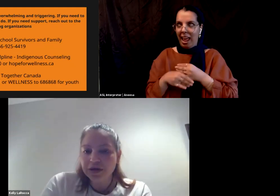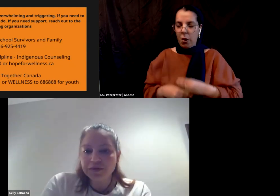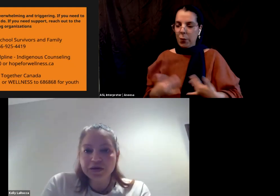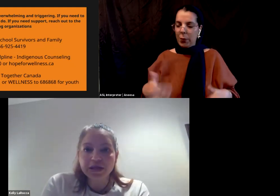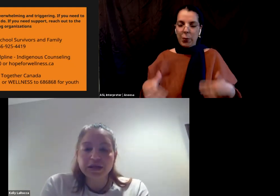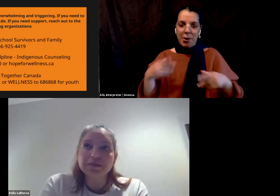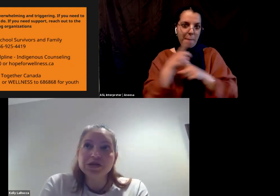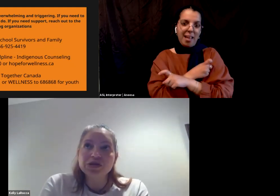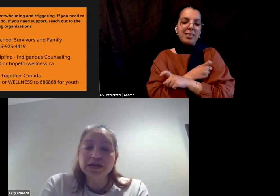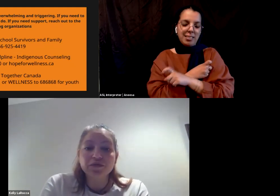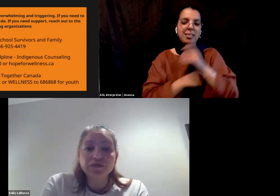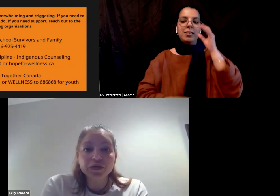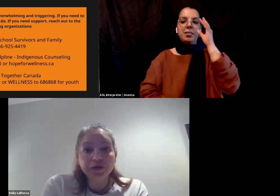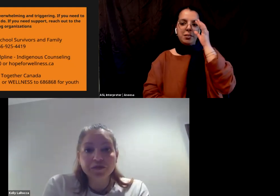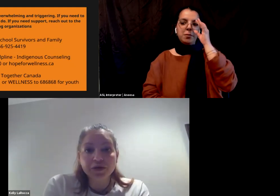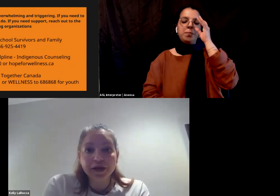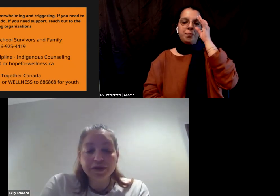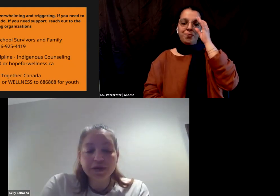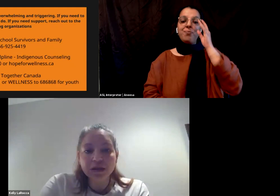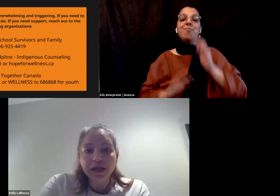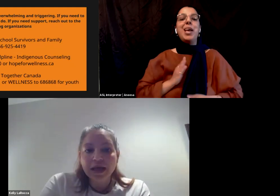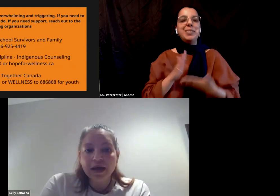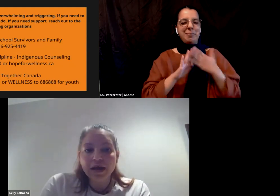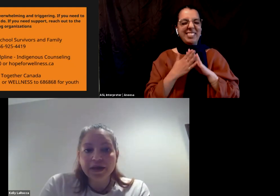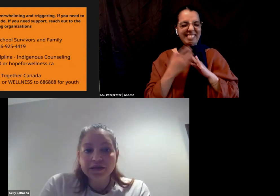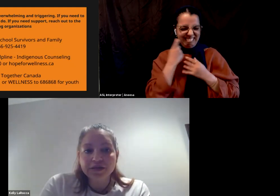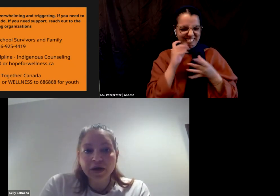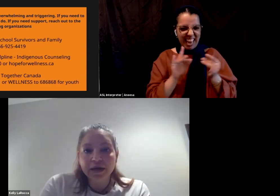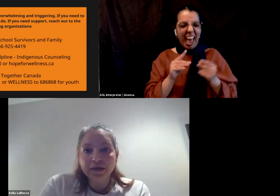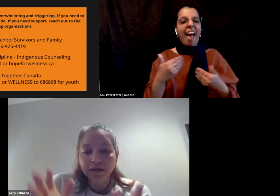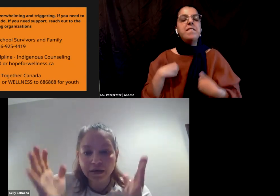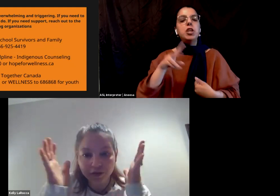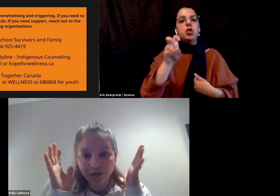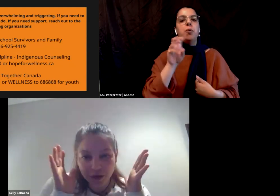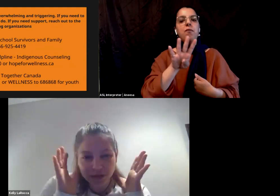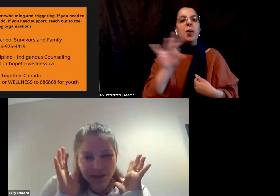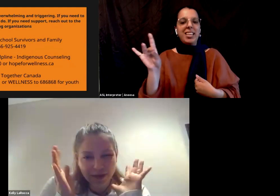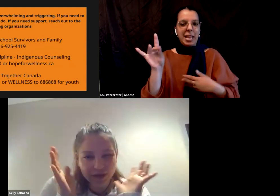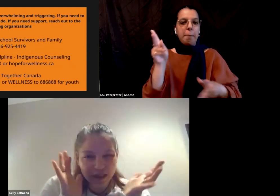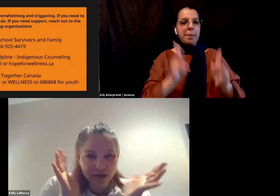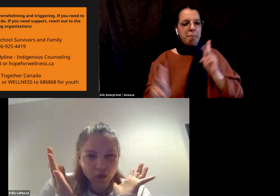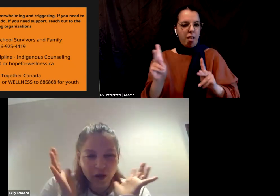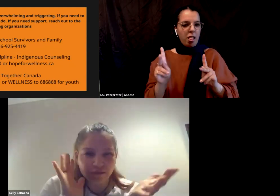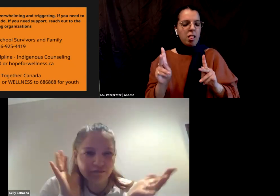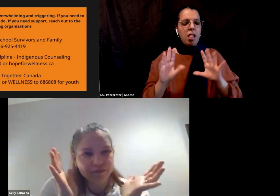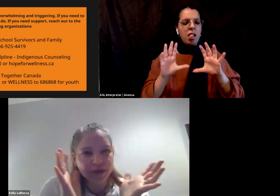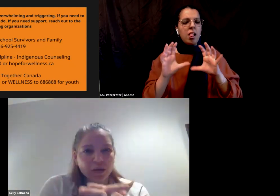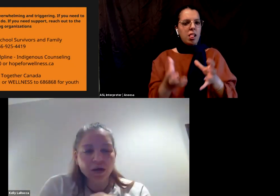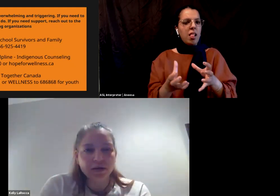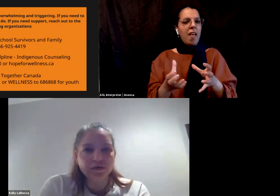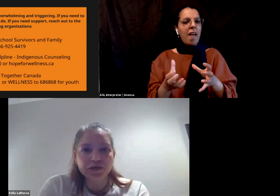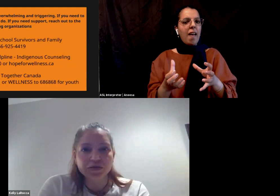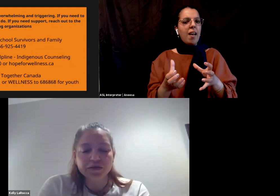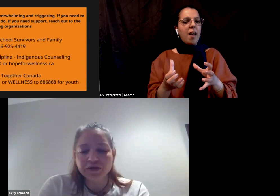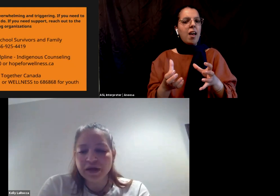So our community, as I mentioned, has 248 people. That's divided. There are about 71 people